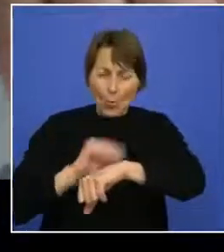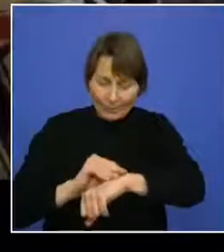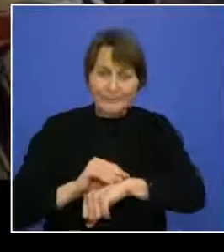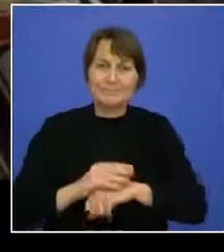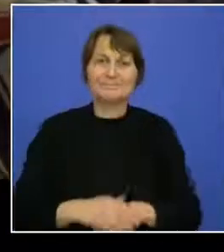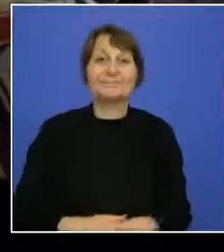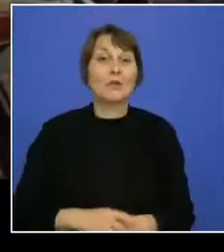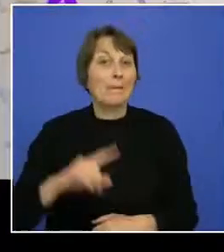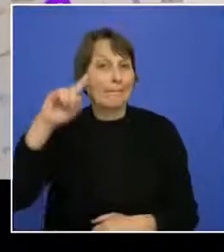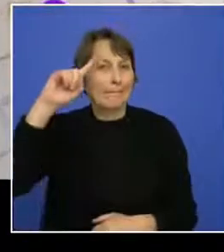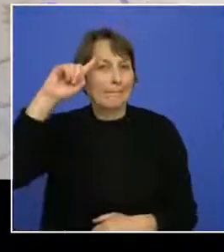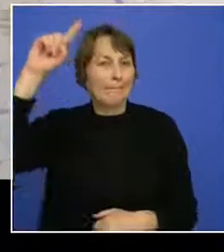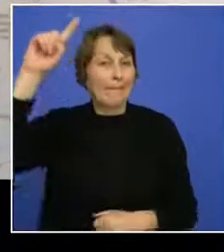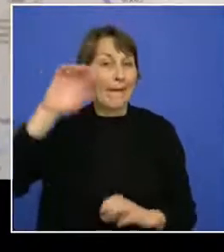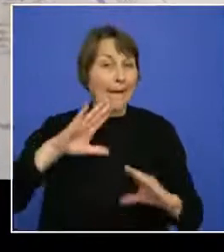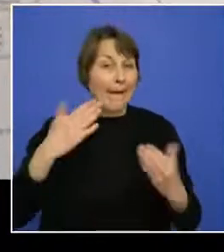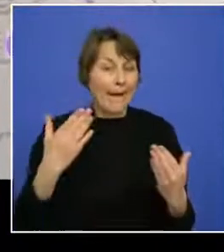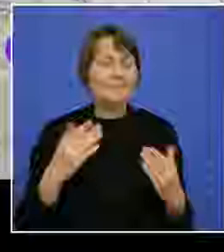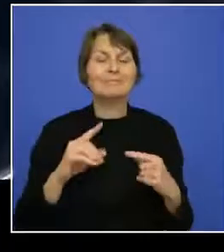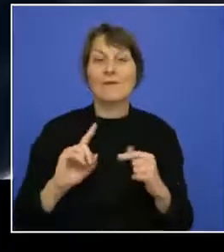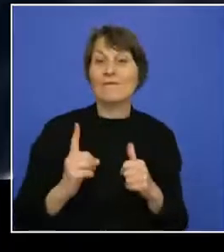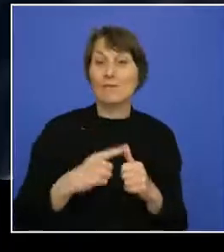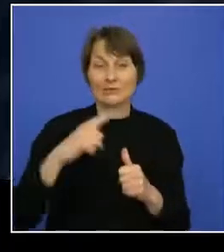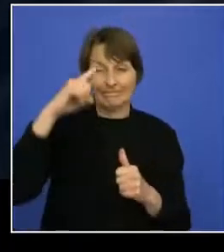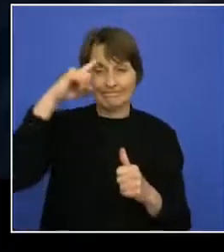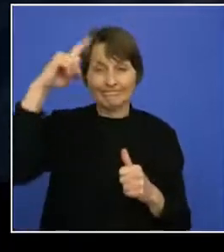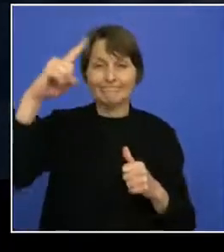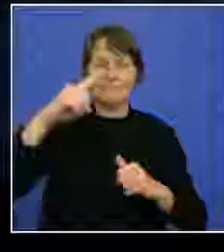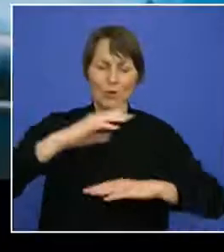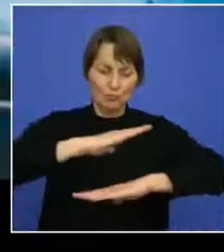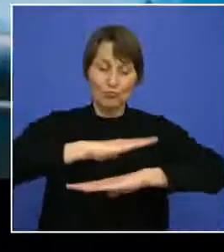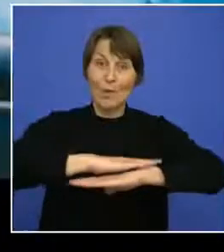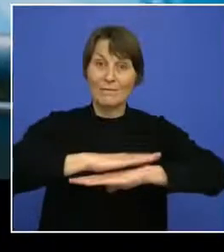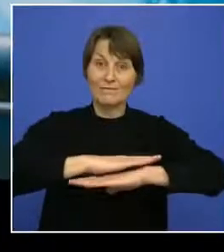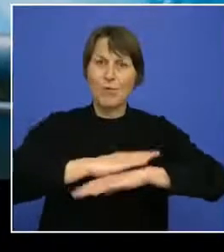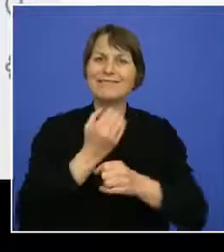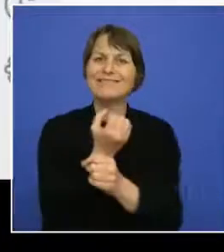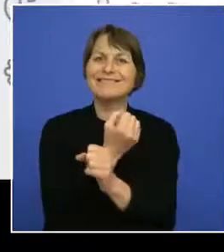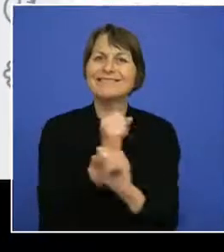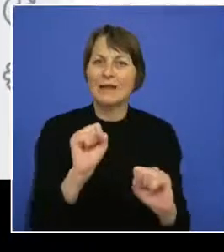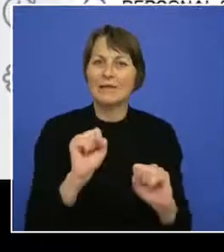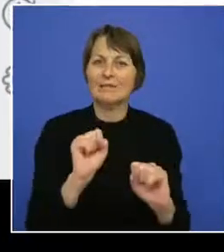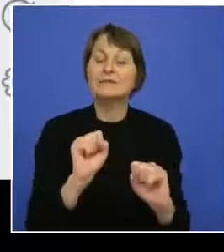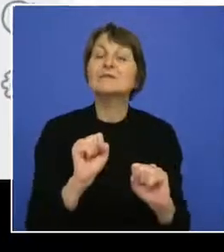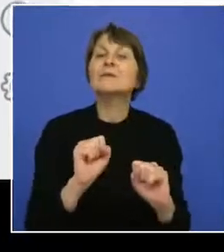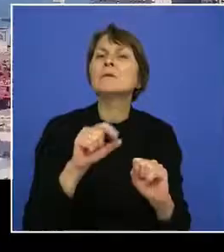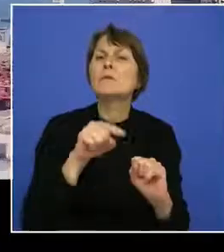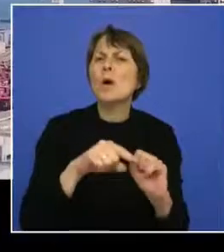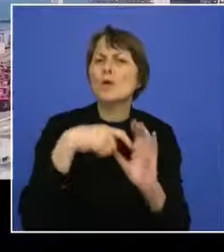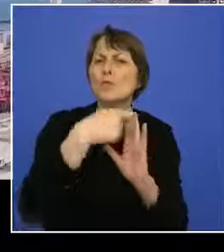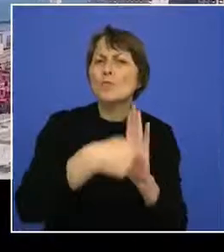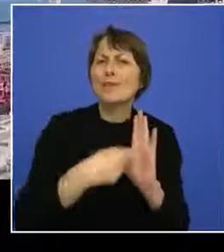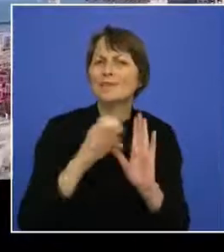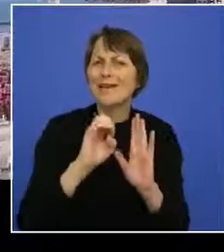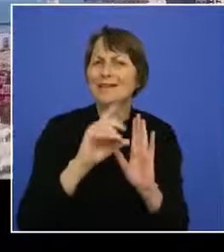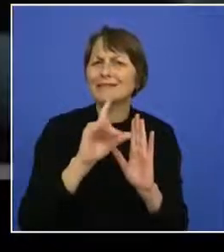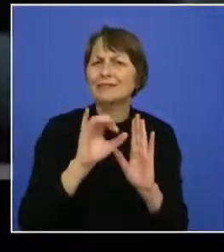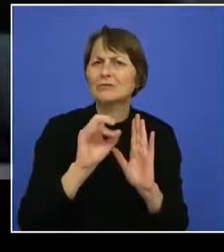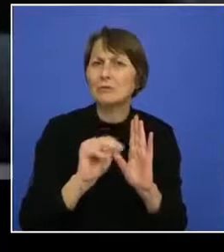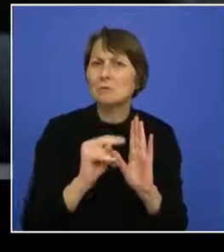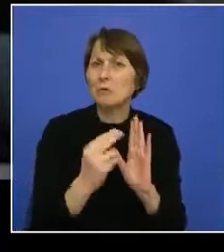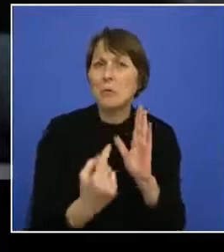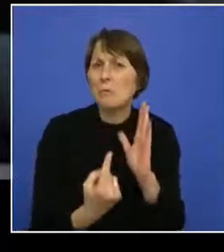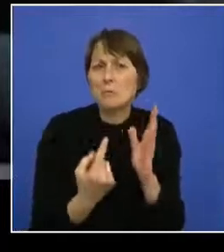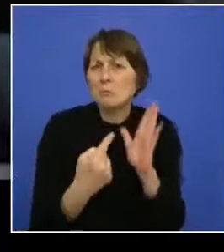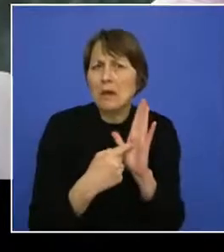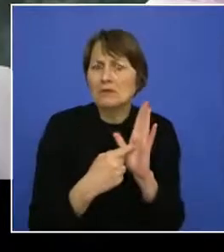was a safety platform called Project Edison. His camera sent events. It was the same as anything we did in a city, and that